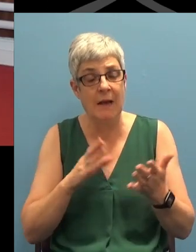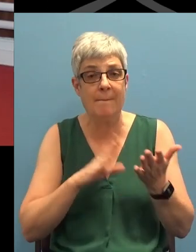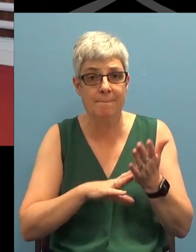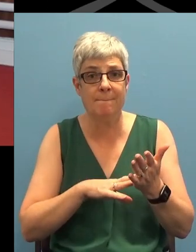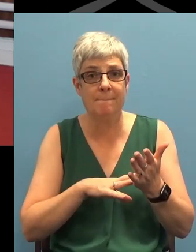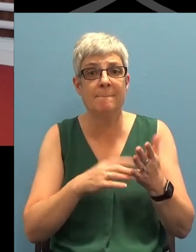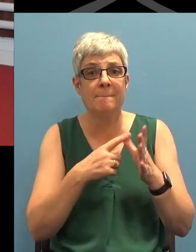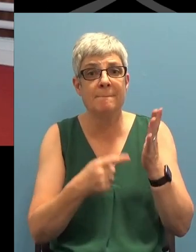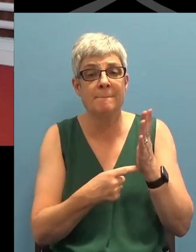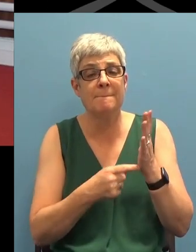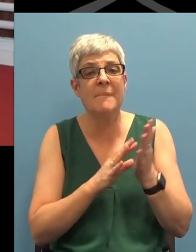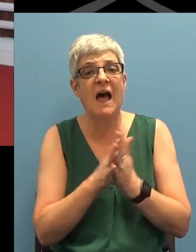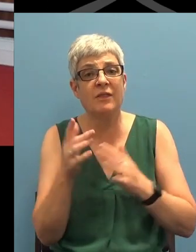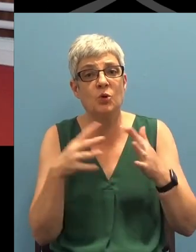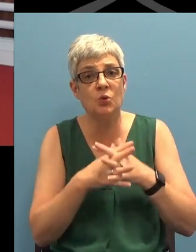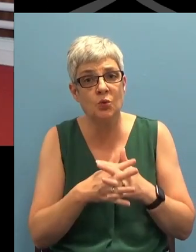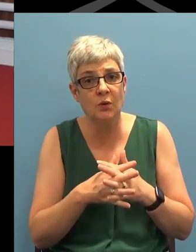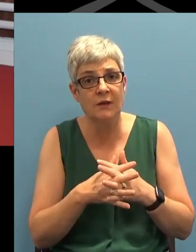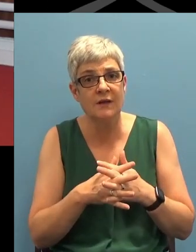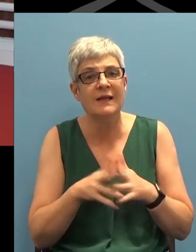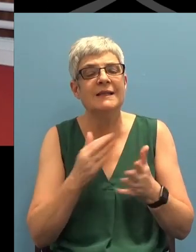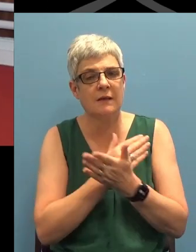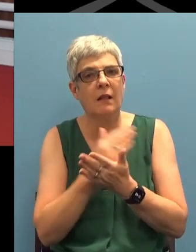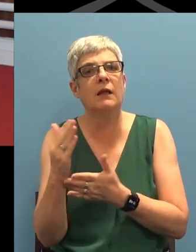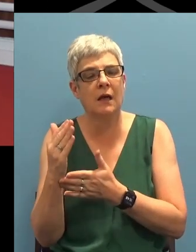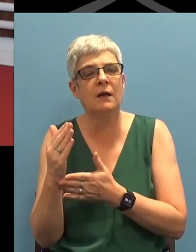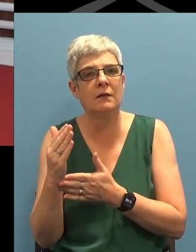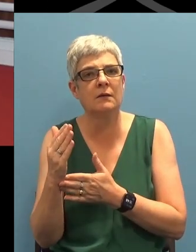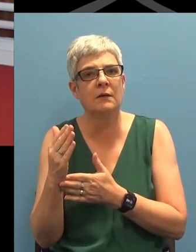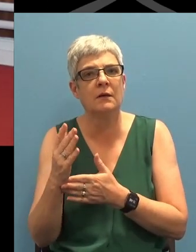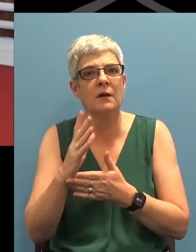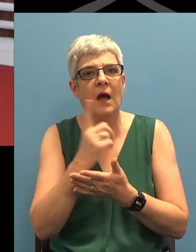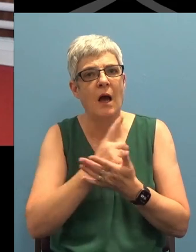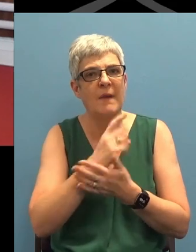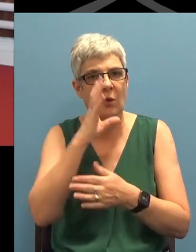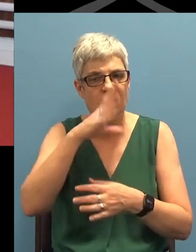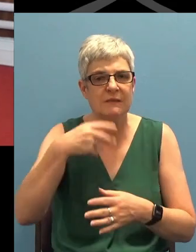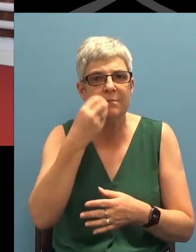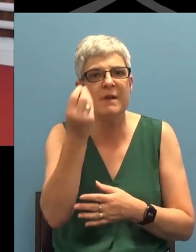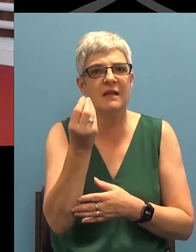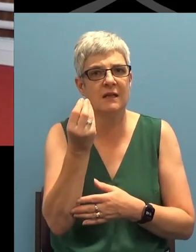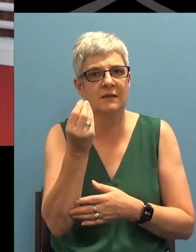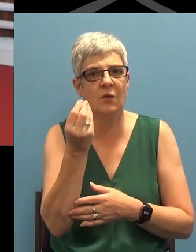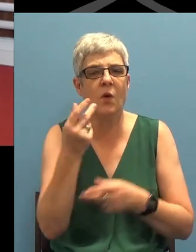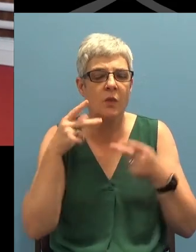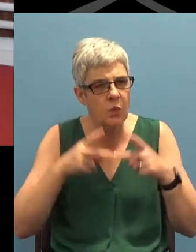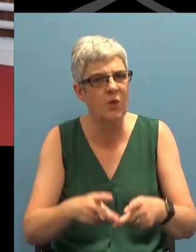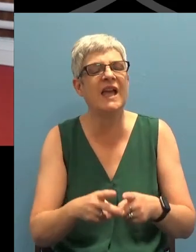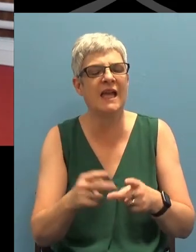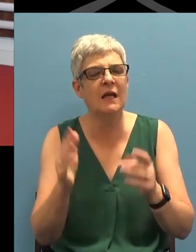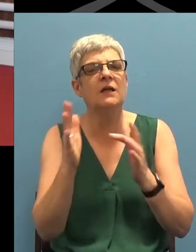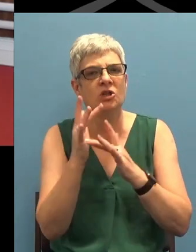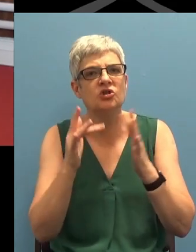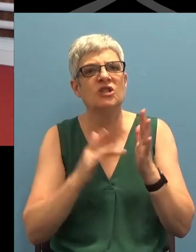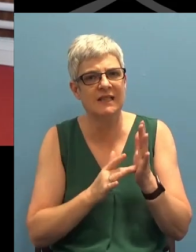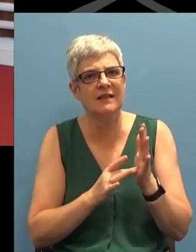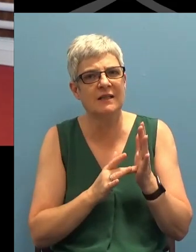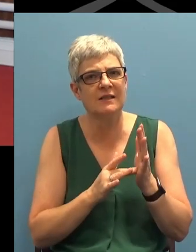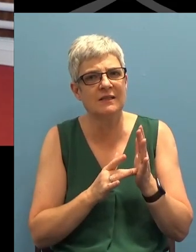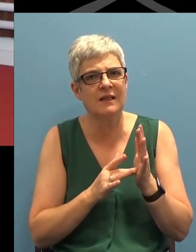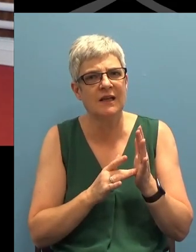Matthew's Gospel, gives clear insight about the spirit or the manner or the way in which Jesus